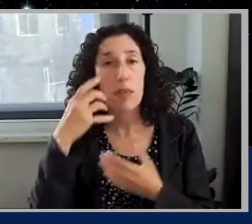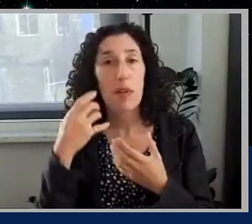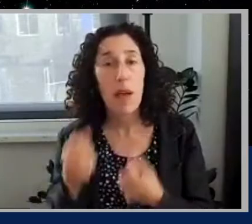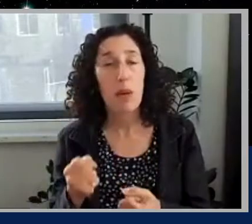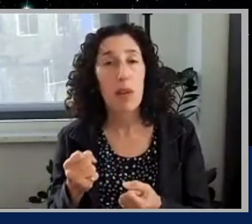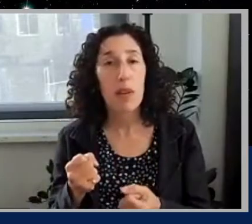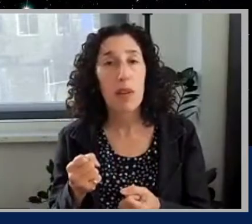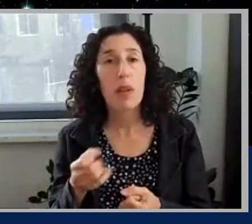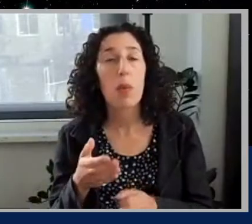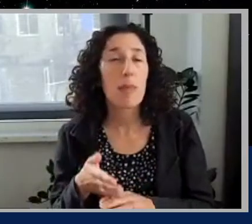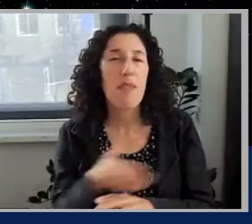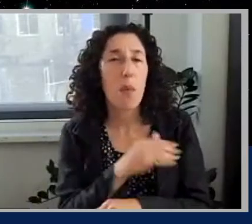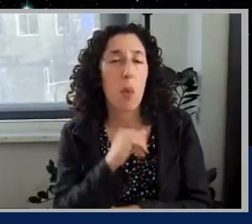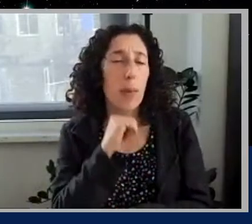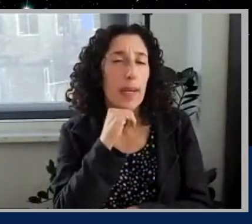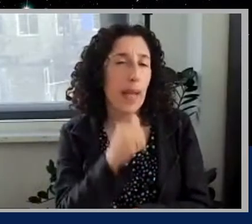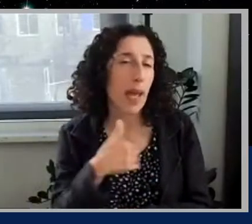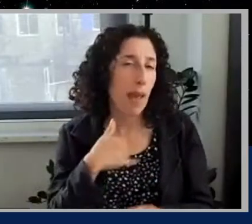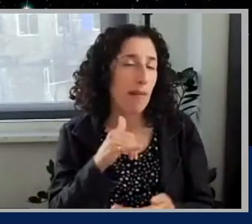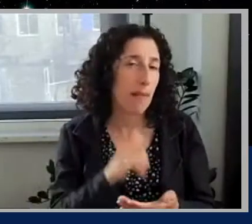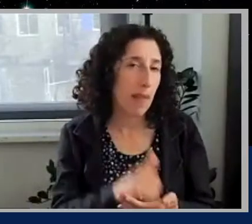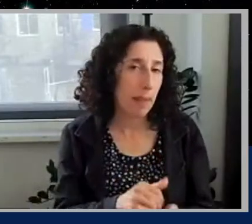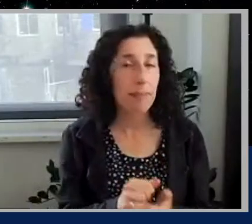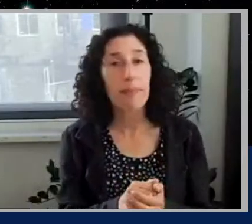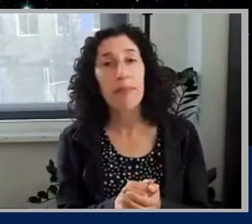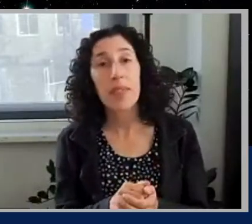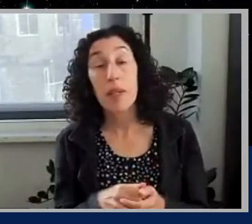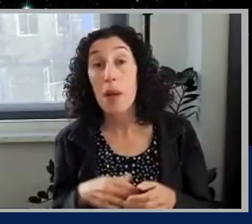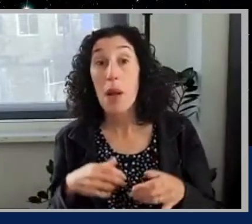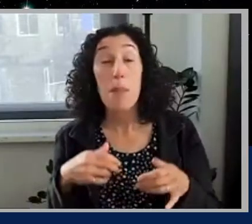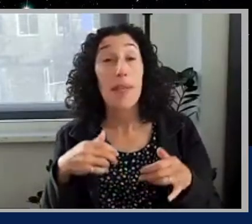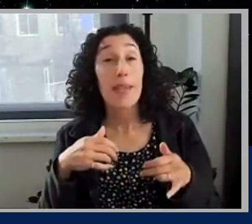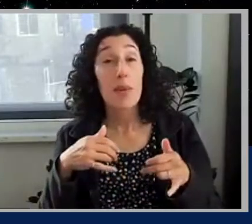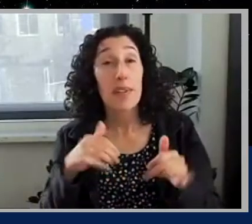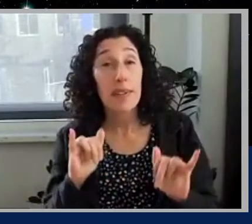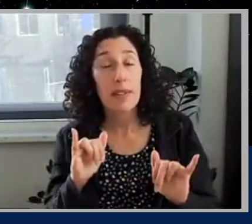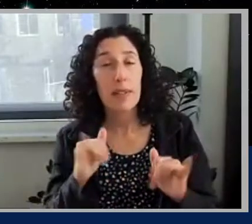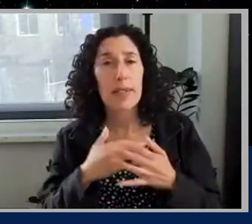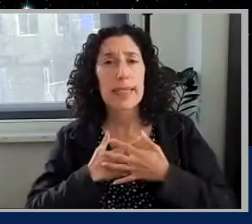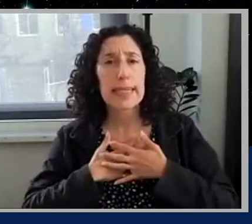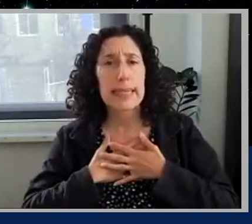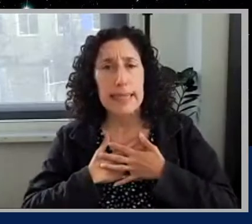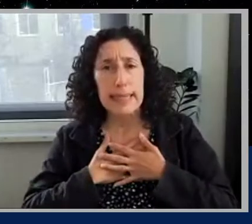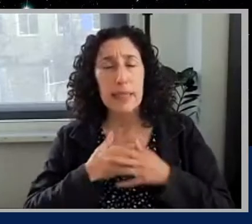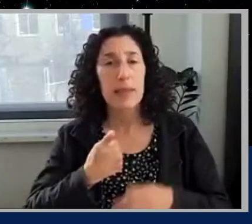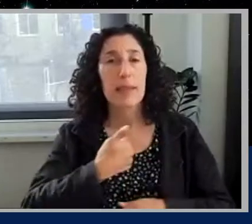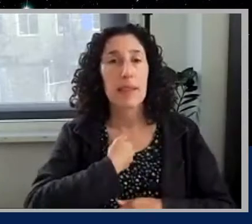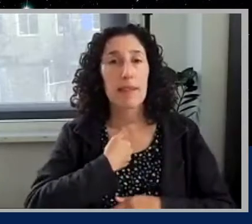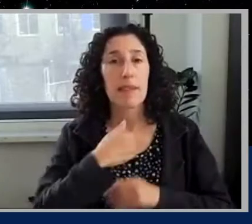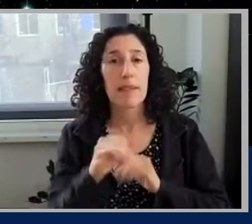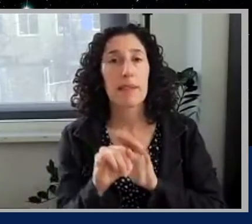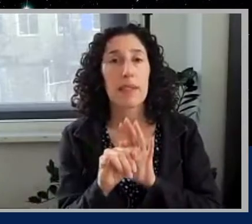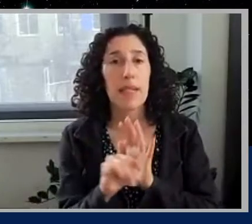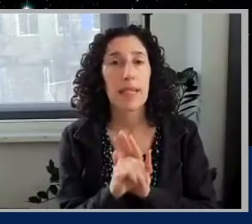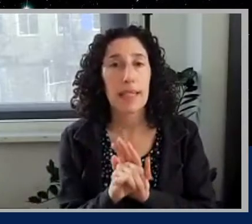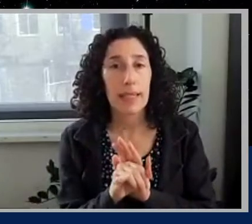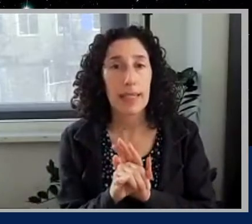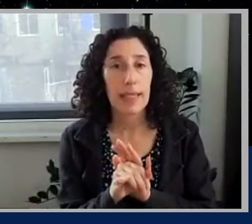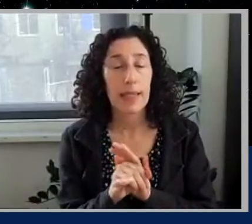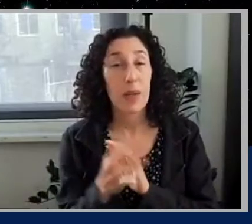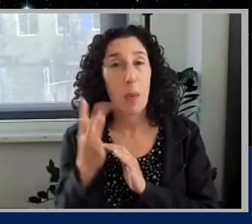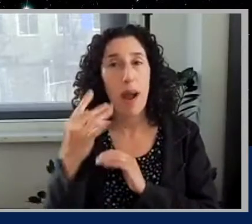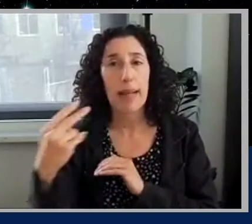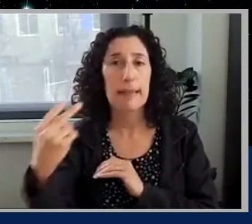much stigma that national surveys find there are actually more people who would federally be identified as disabled than who